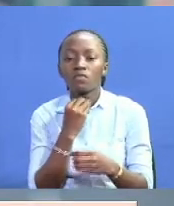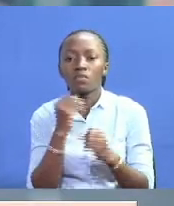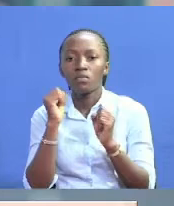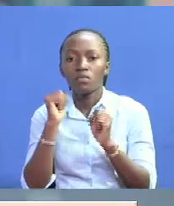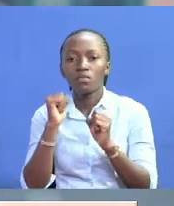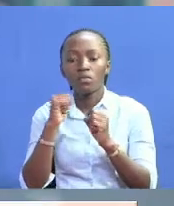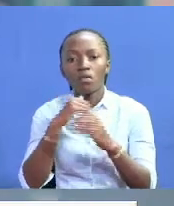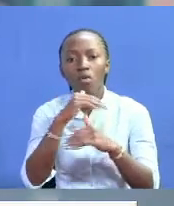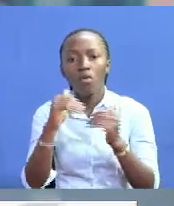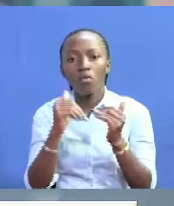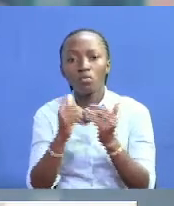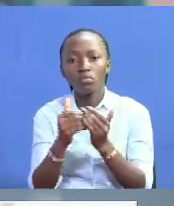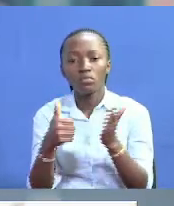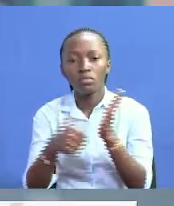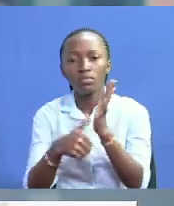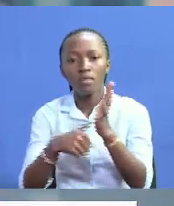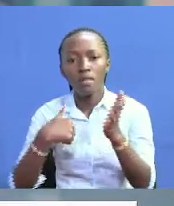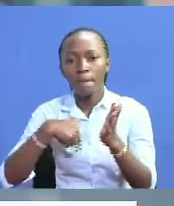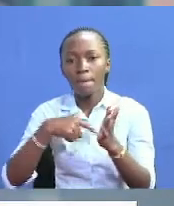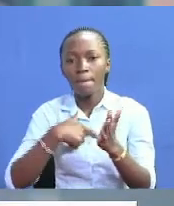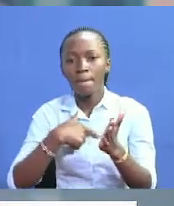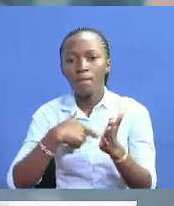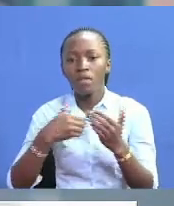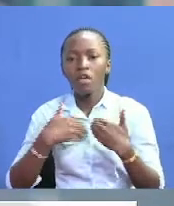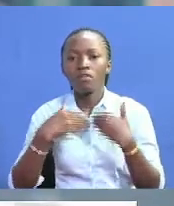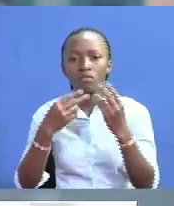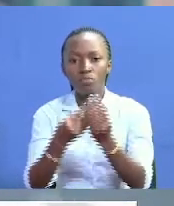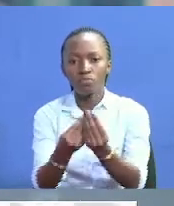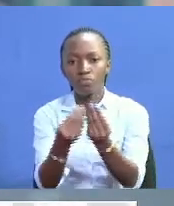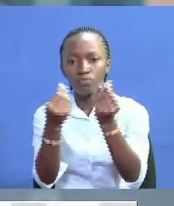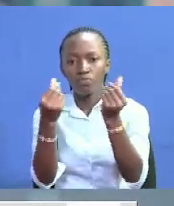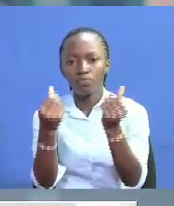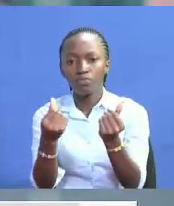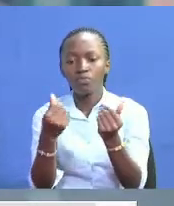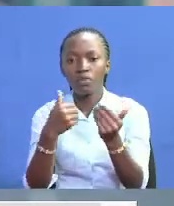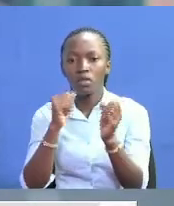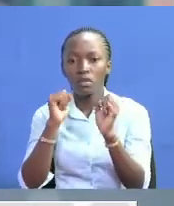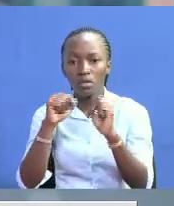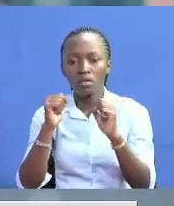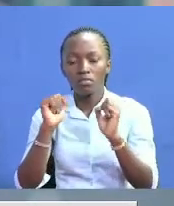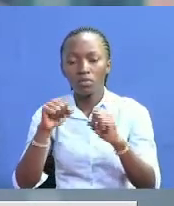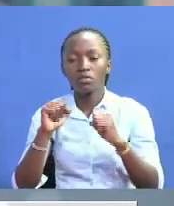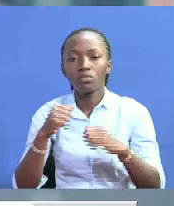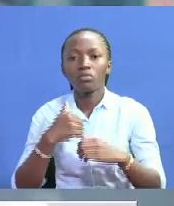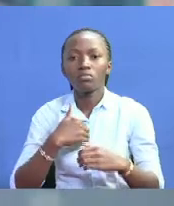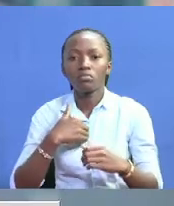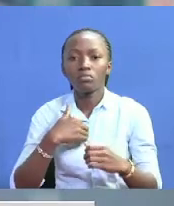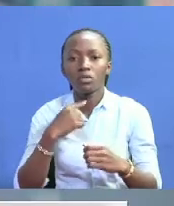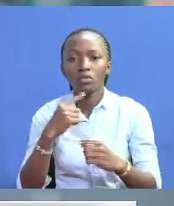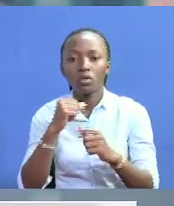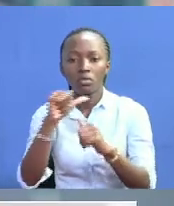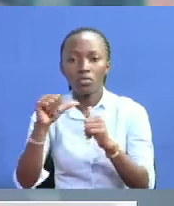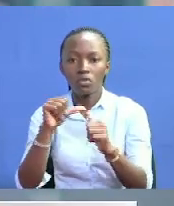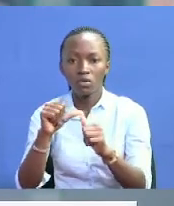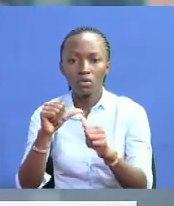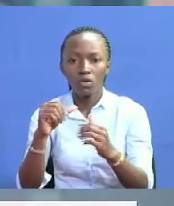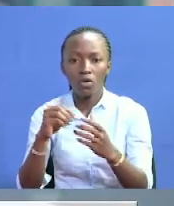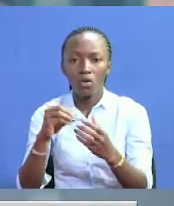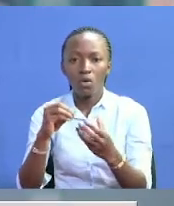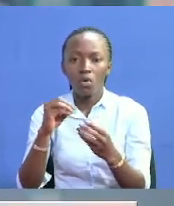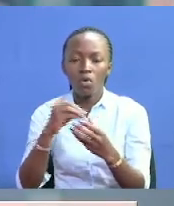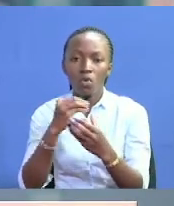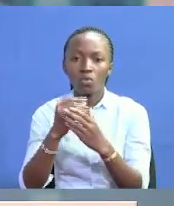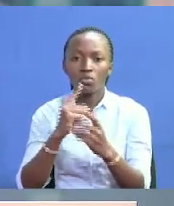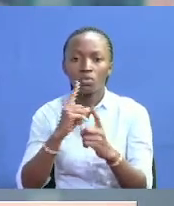our issues are quite similar. So yes, I would definitely stand against it, or rather speak on it so that it could be adapted a bit